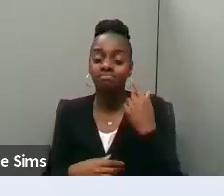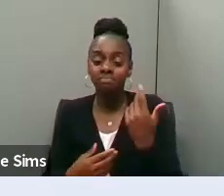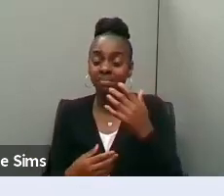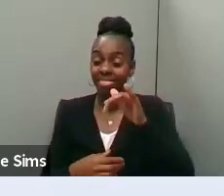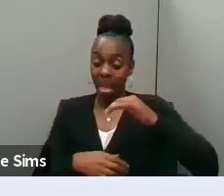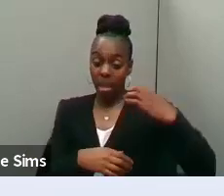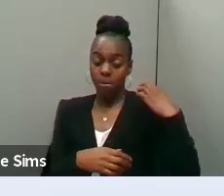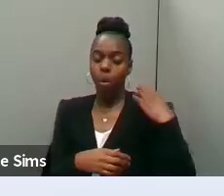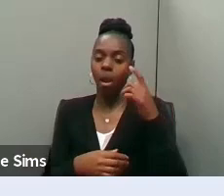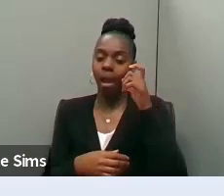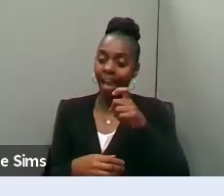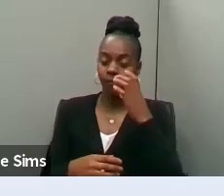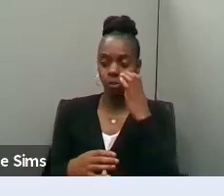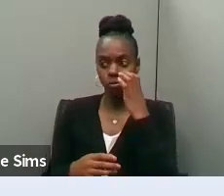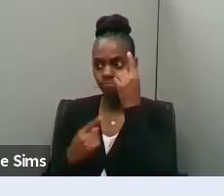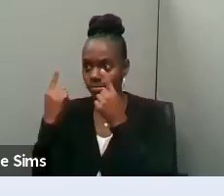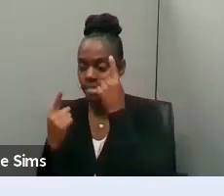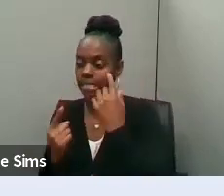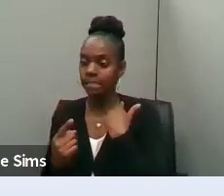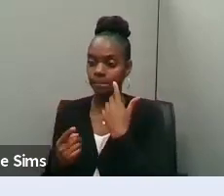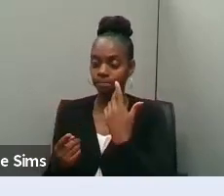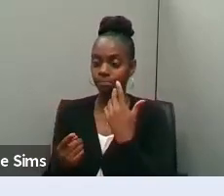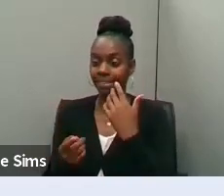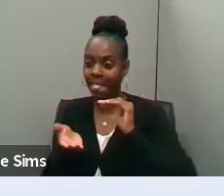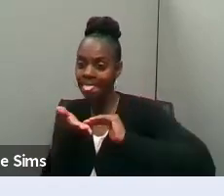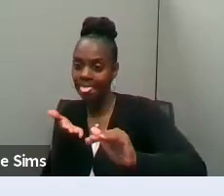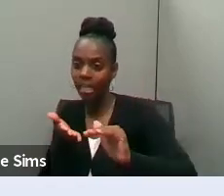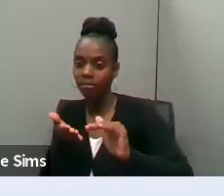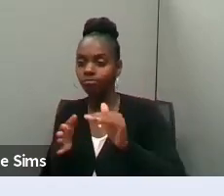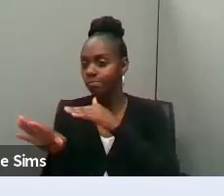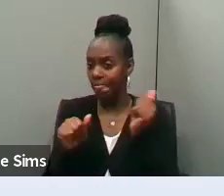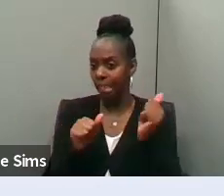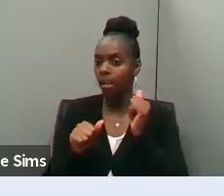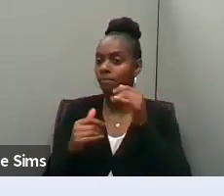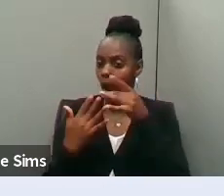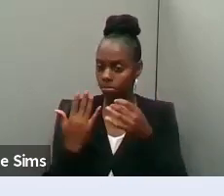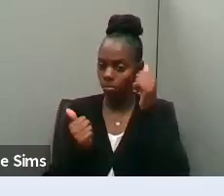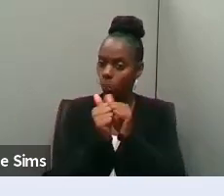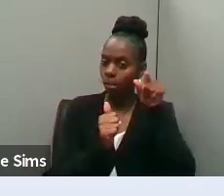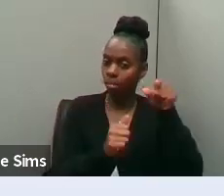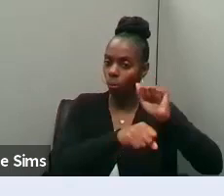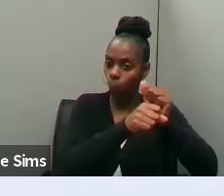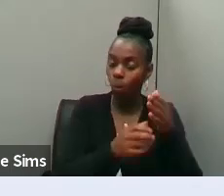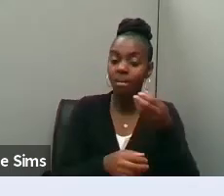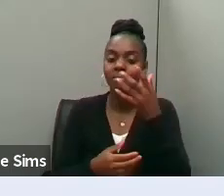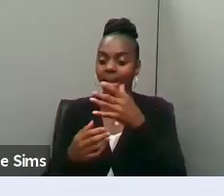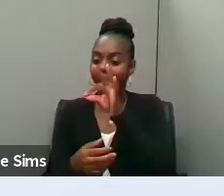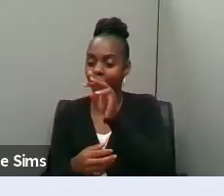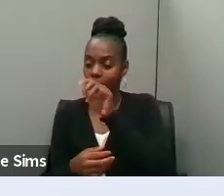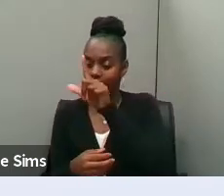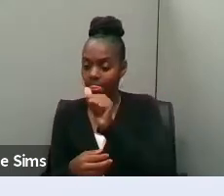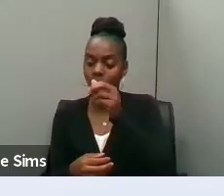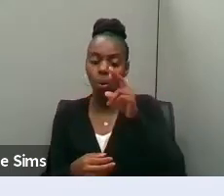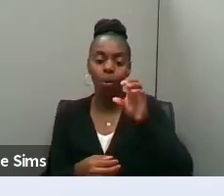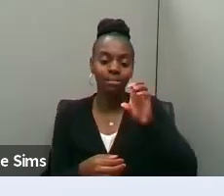employer does have to explore leave options with her. So maybe she is able to get FMLA or CFRA leave,